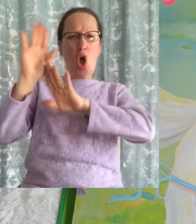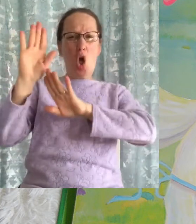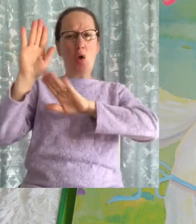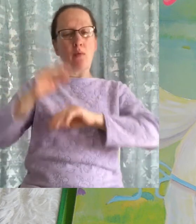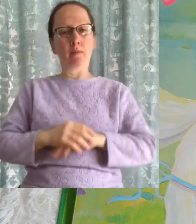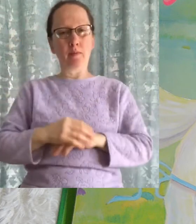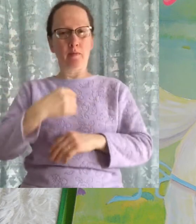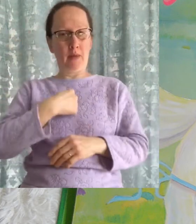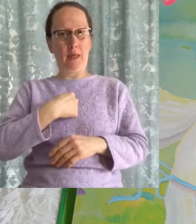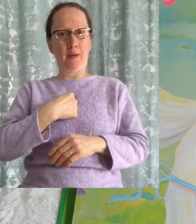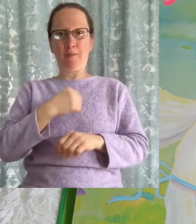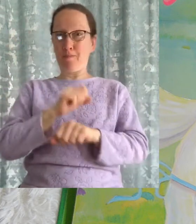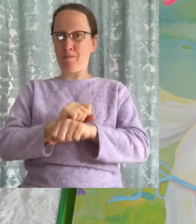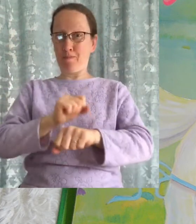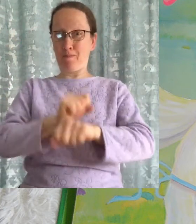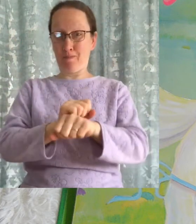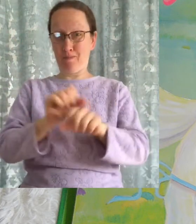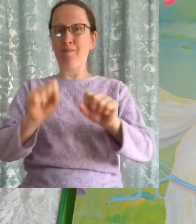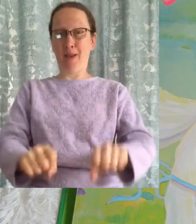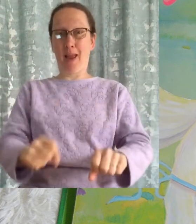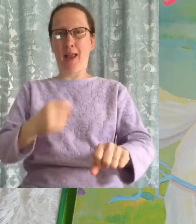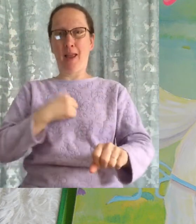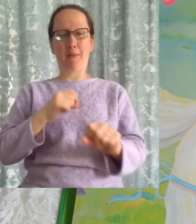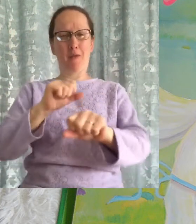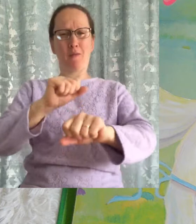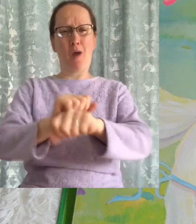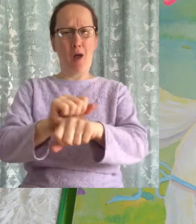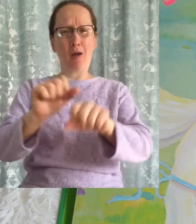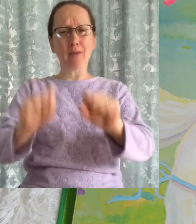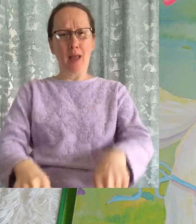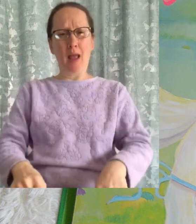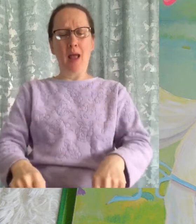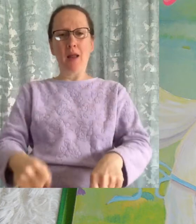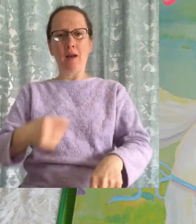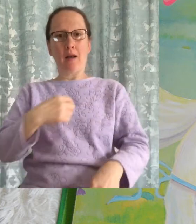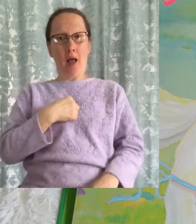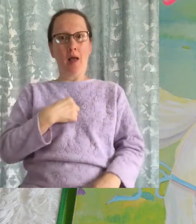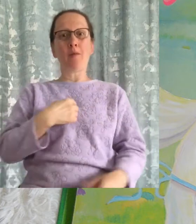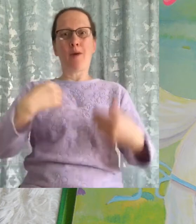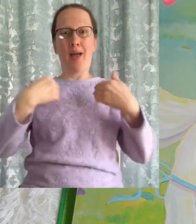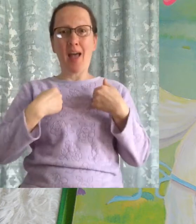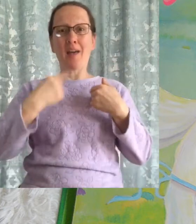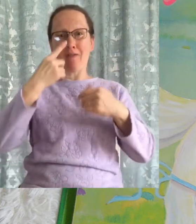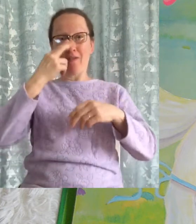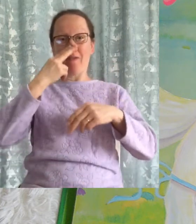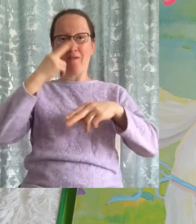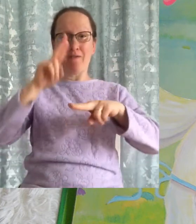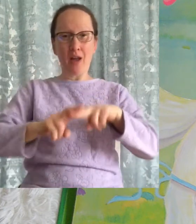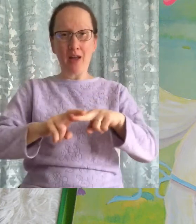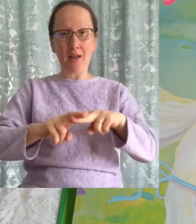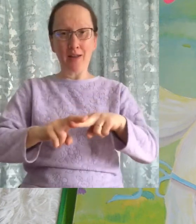This hard-working chicken will get the job done. I'll do all the work, and I'll even have